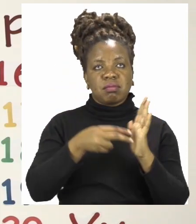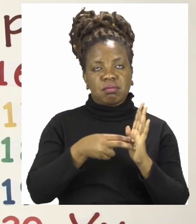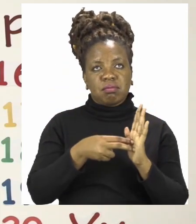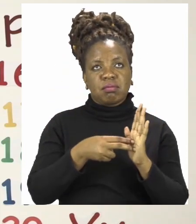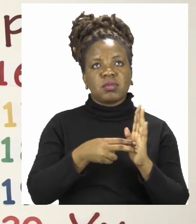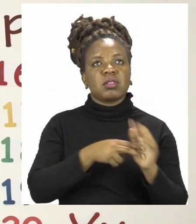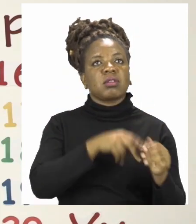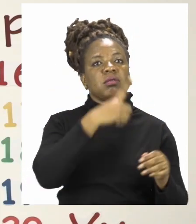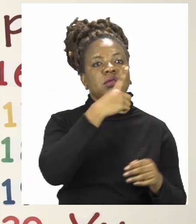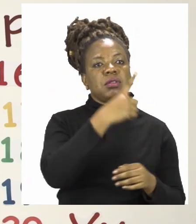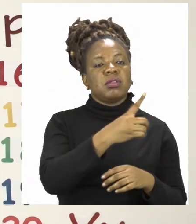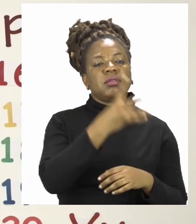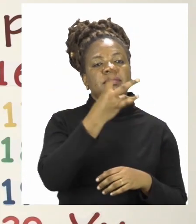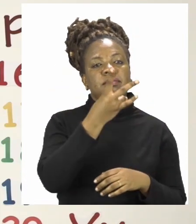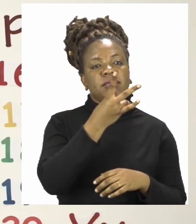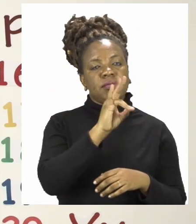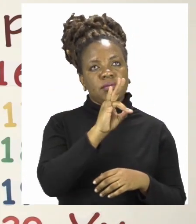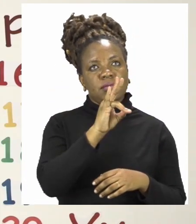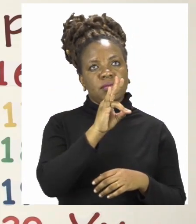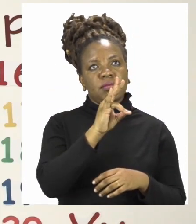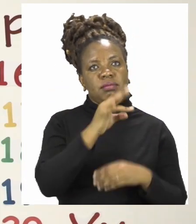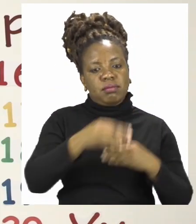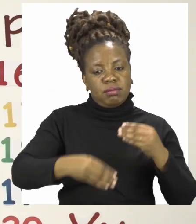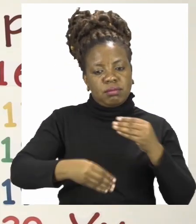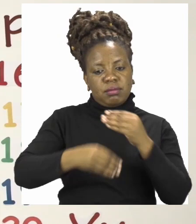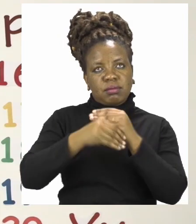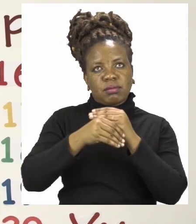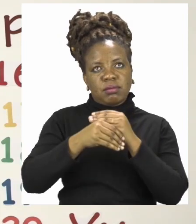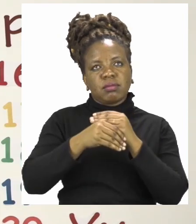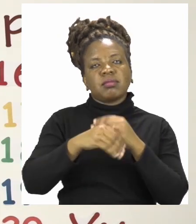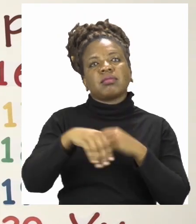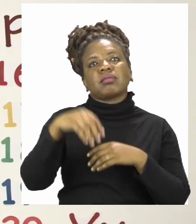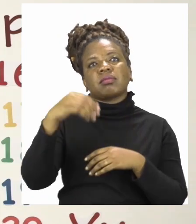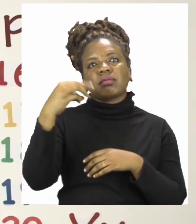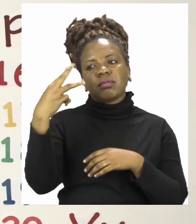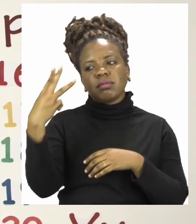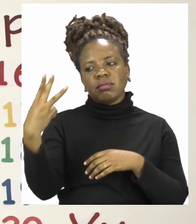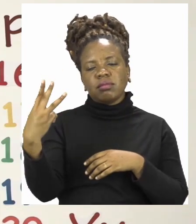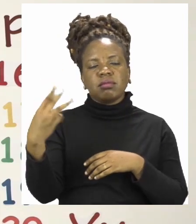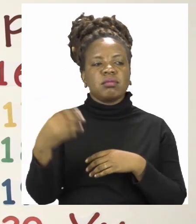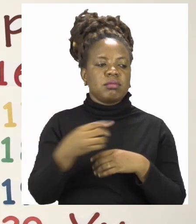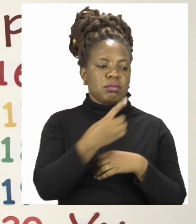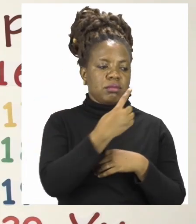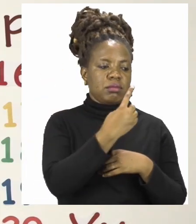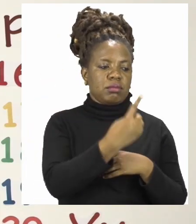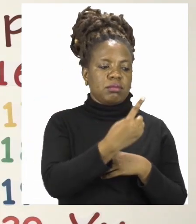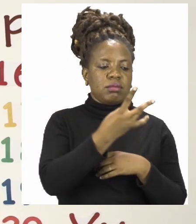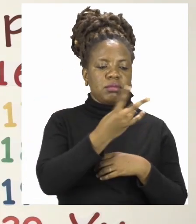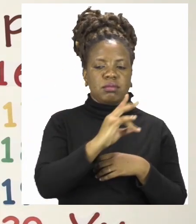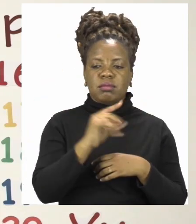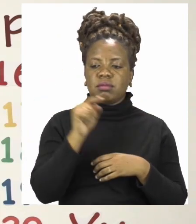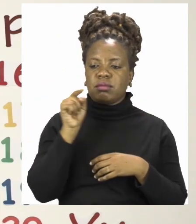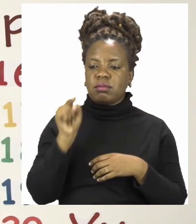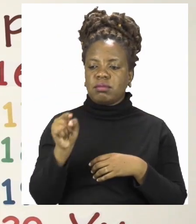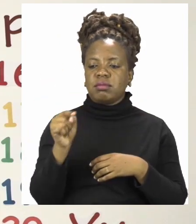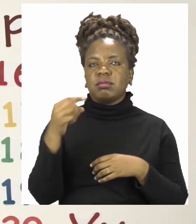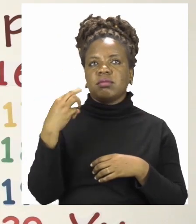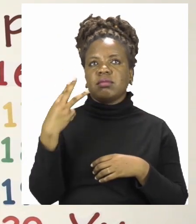age ribbon has 17 and our 3 now.